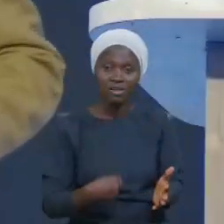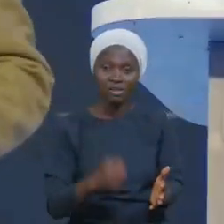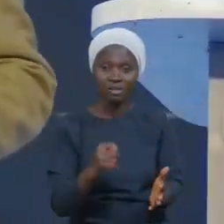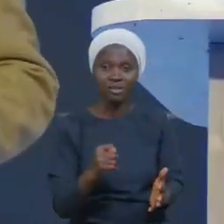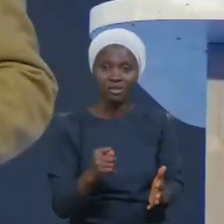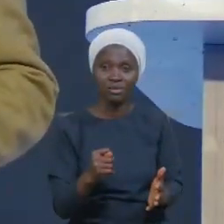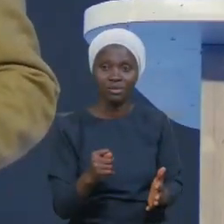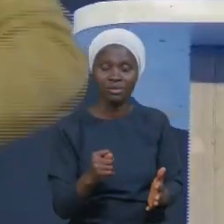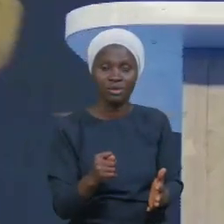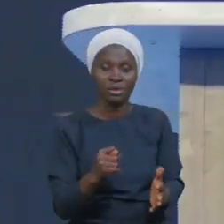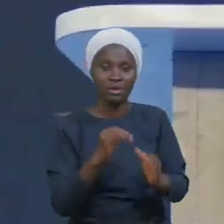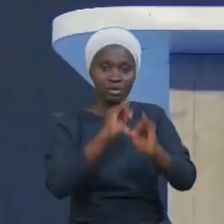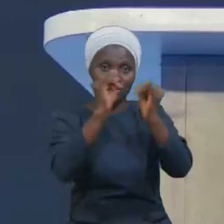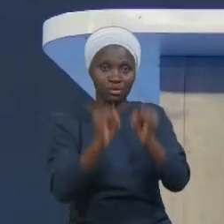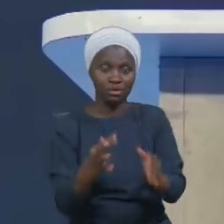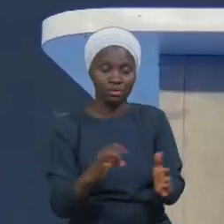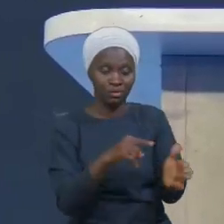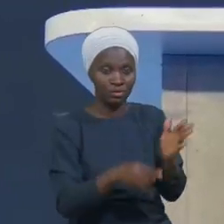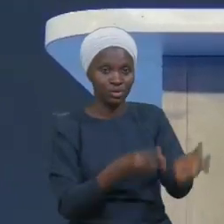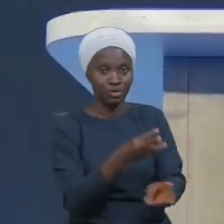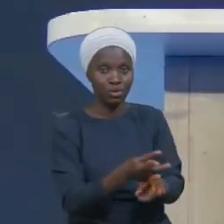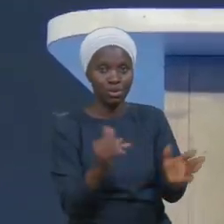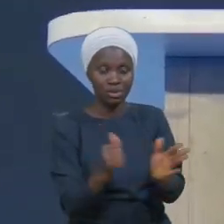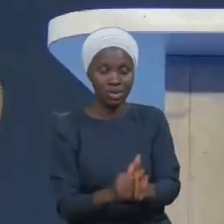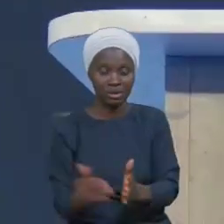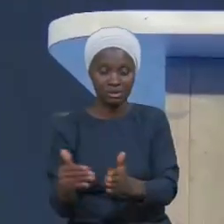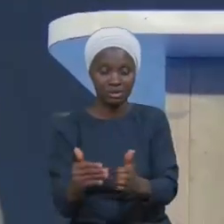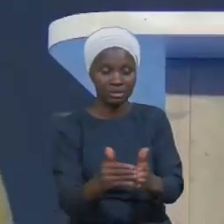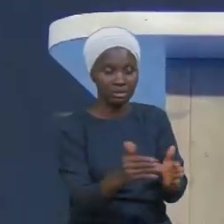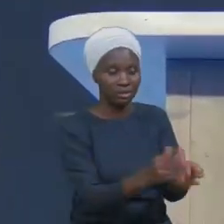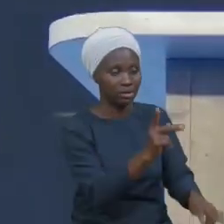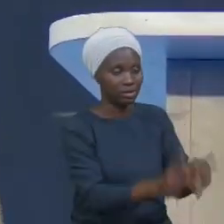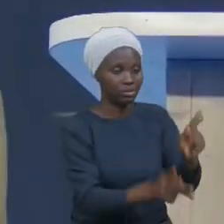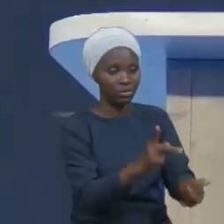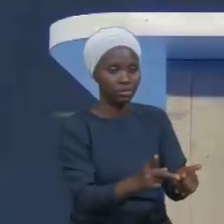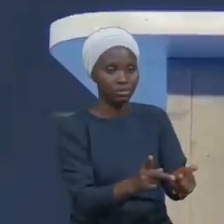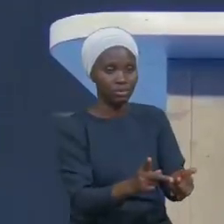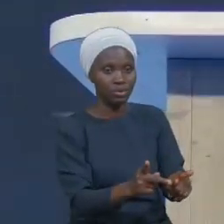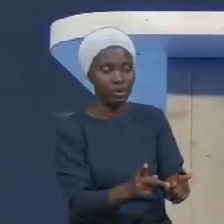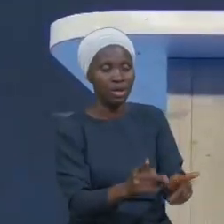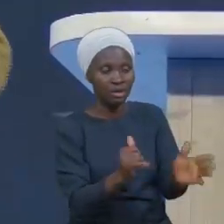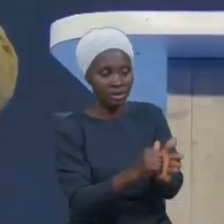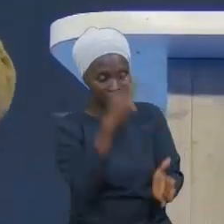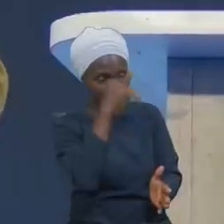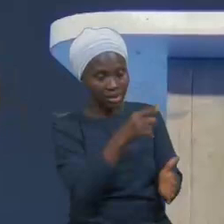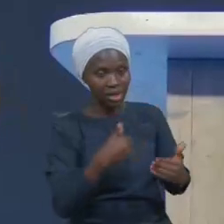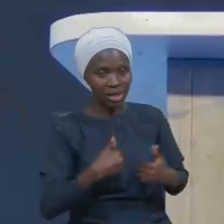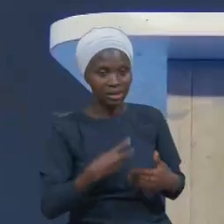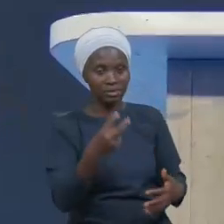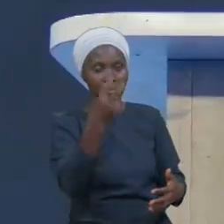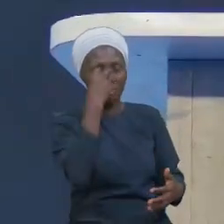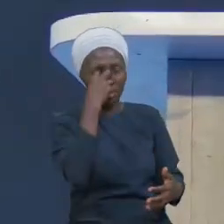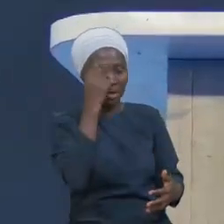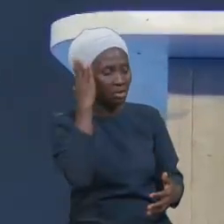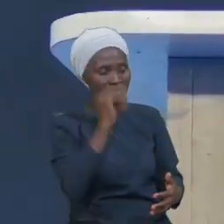of this world that directs the people, he has blindfolded, will not be